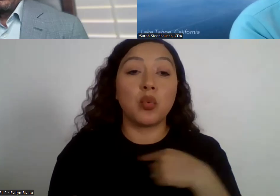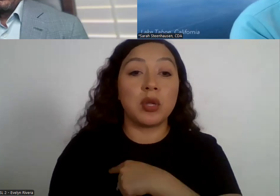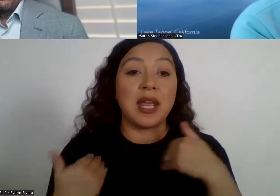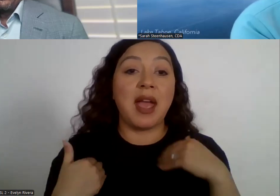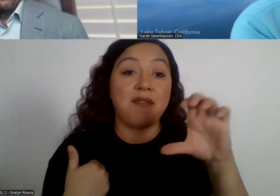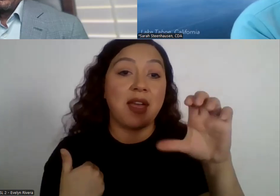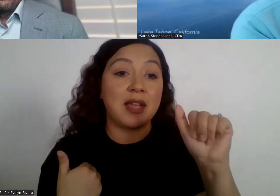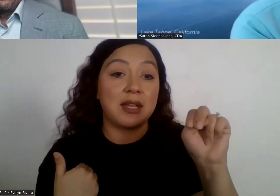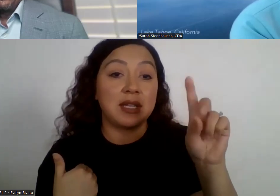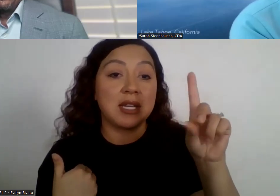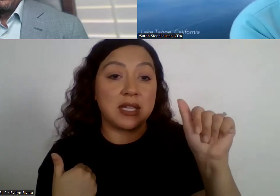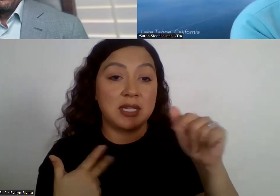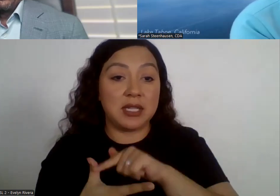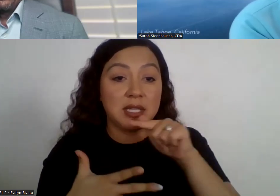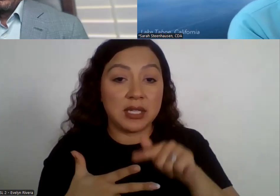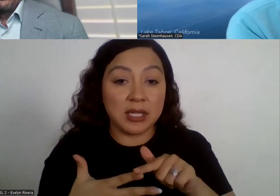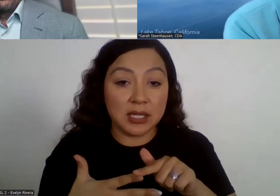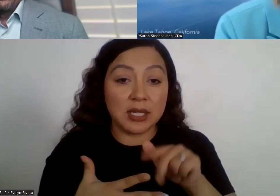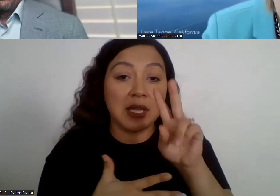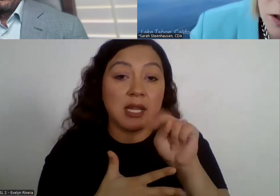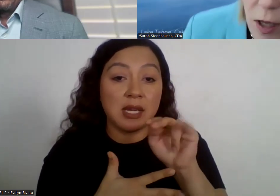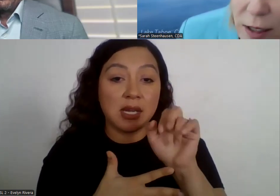Carly, Nikki, Amina, Jose,